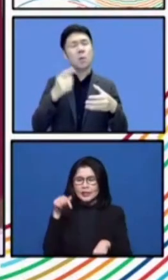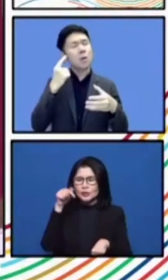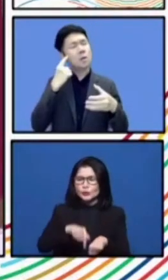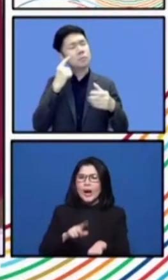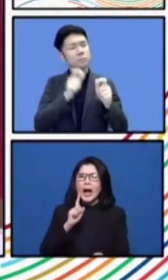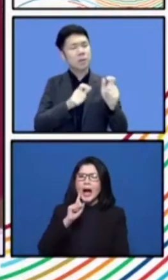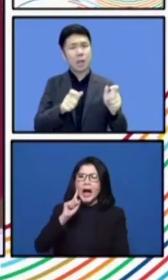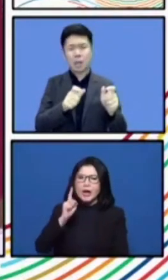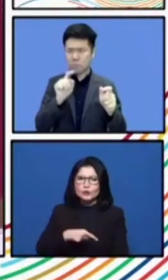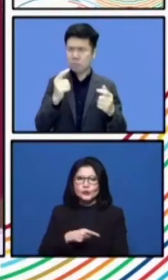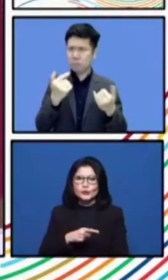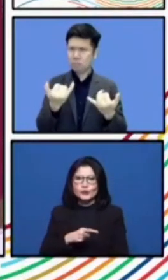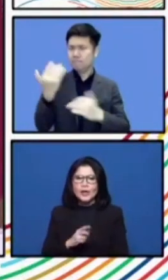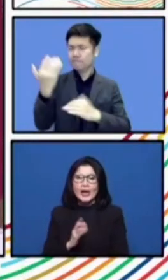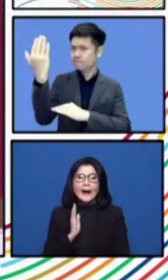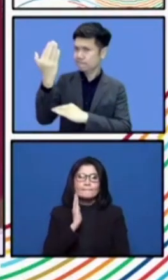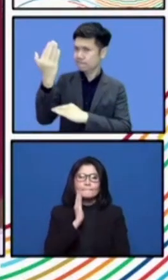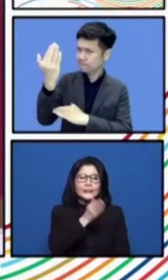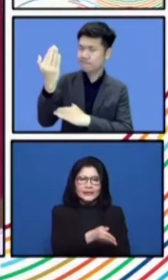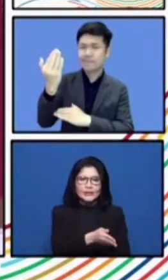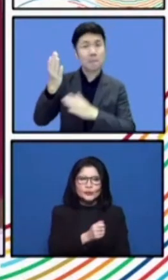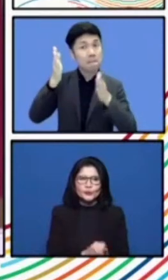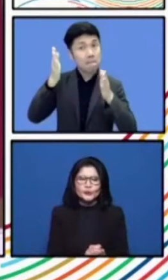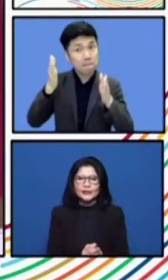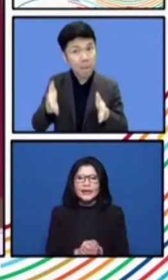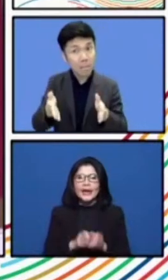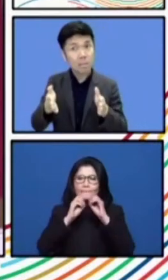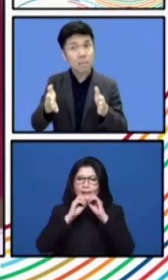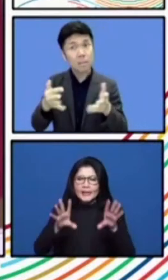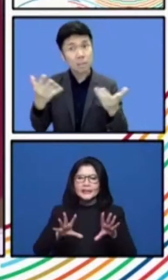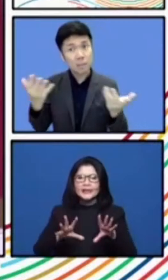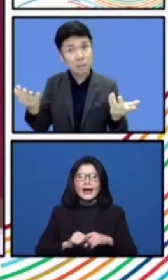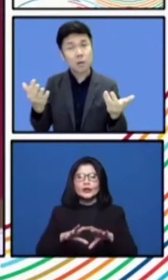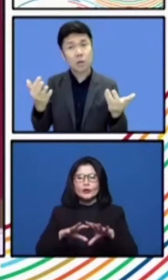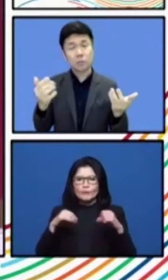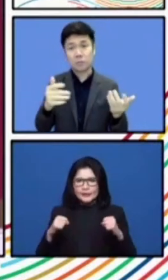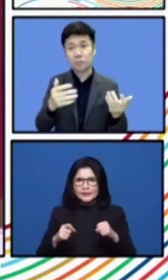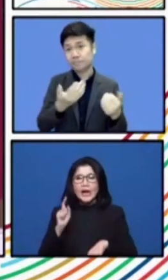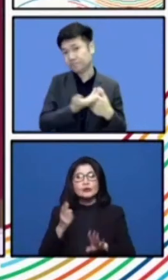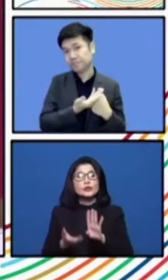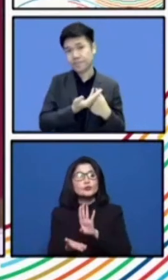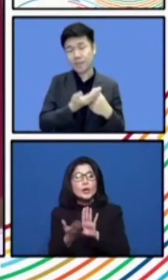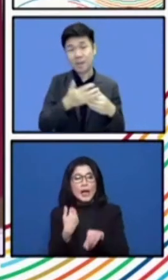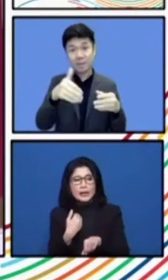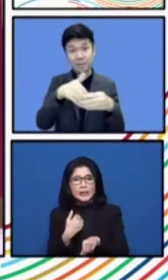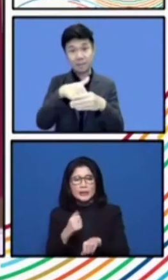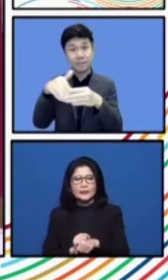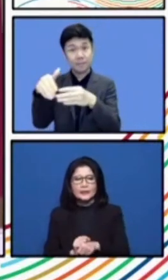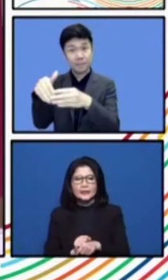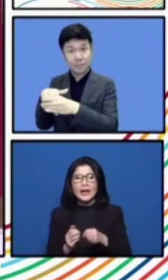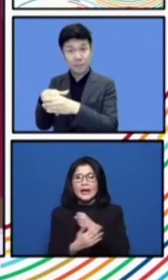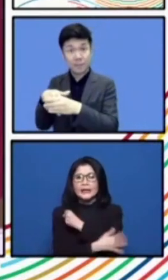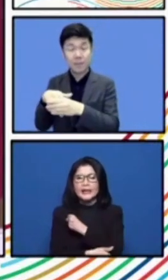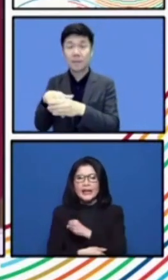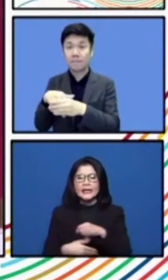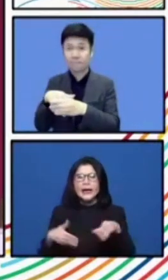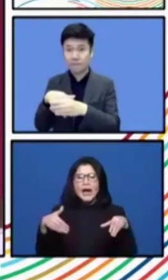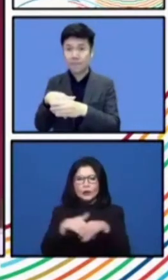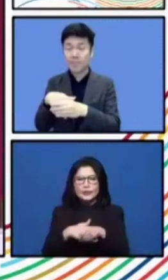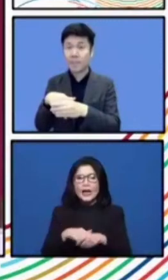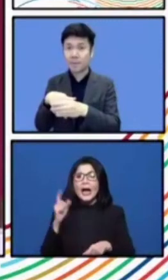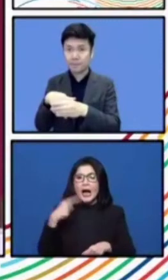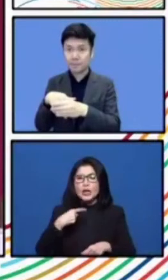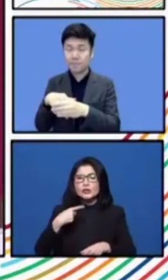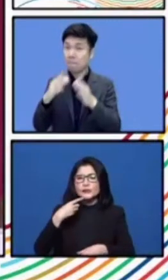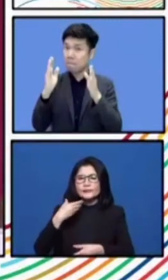Italy first third party clothes should have a closed consultations with an active involves